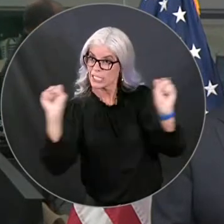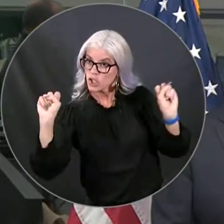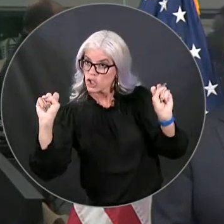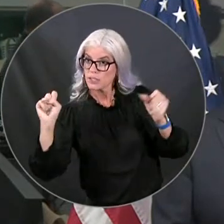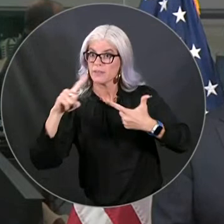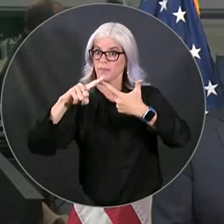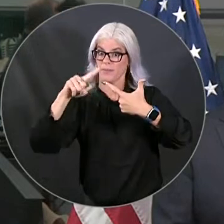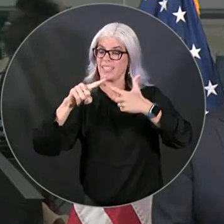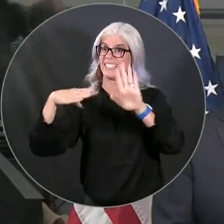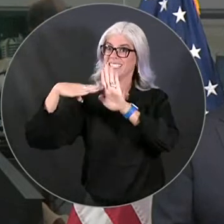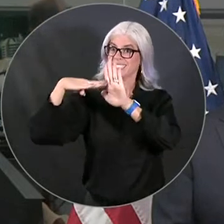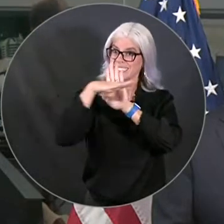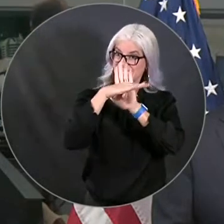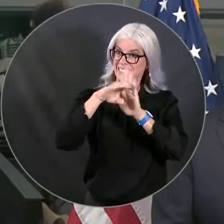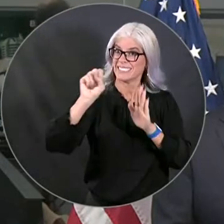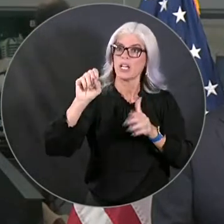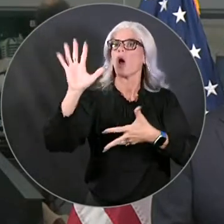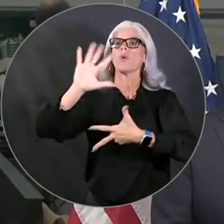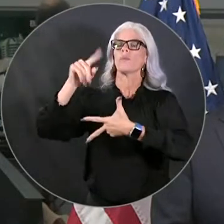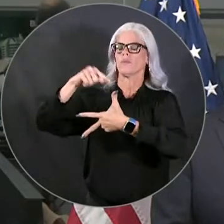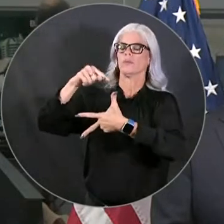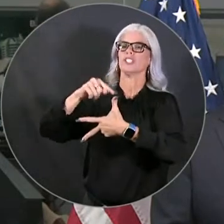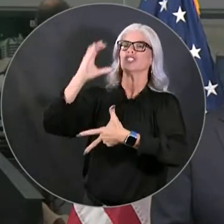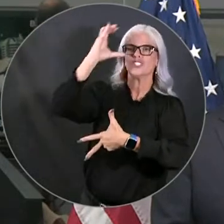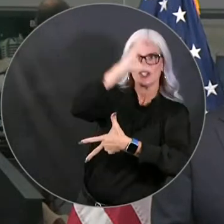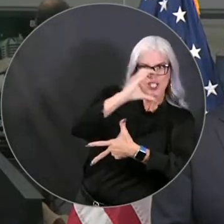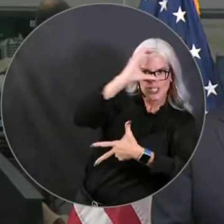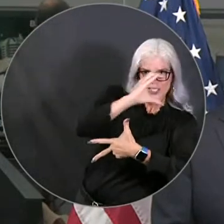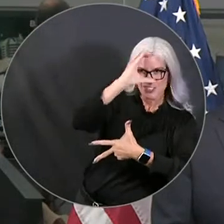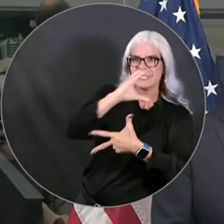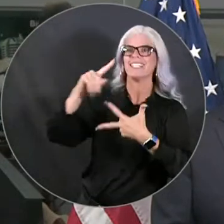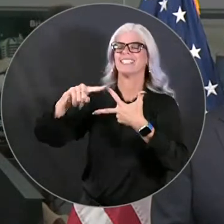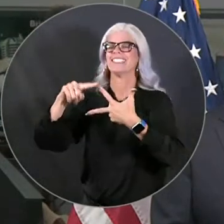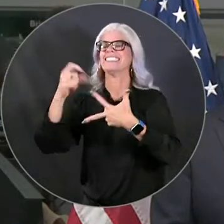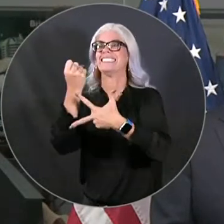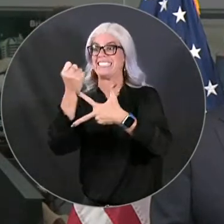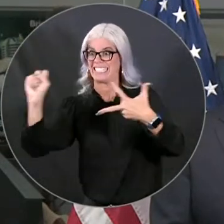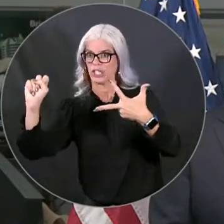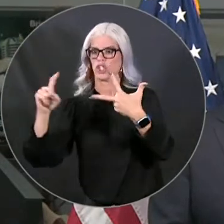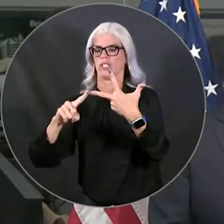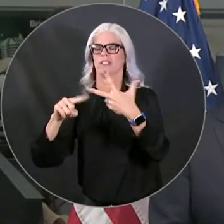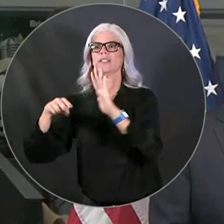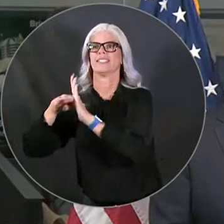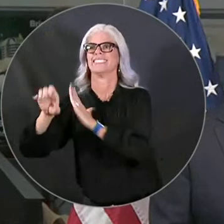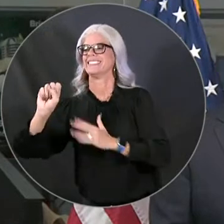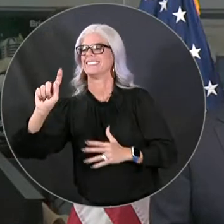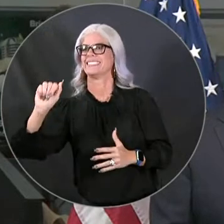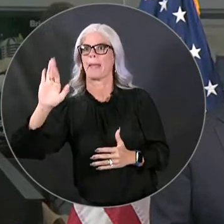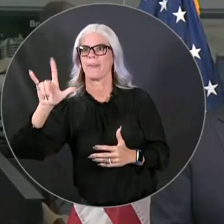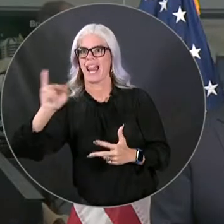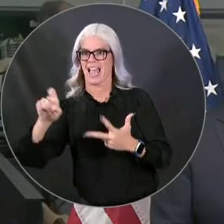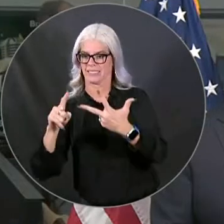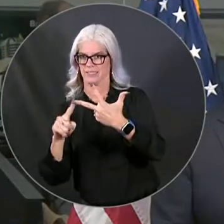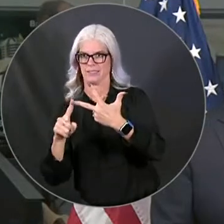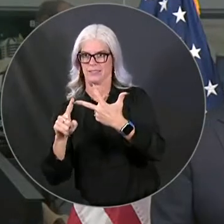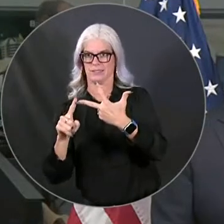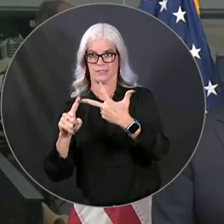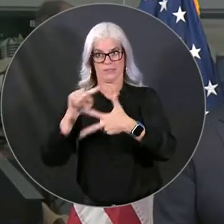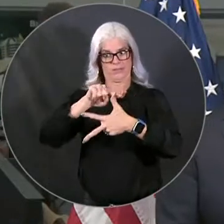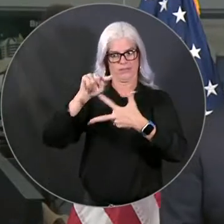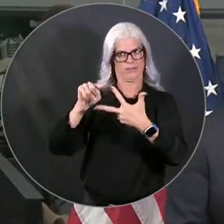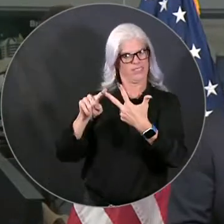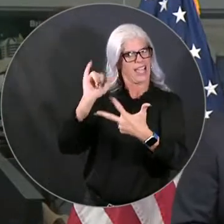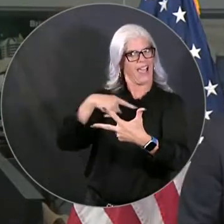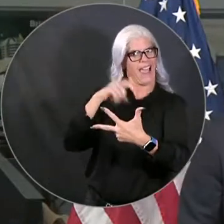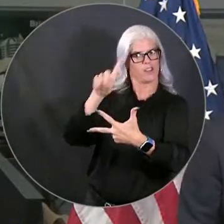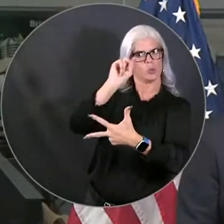search, secure, and stabilize. I want to thank the Governor and the First Lady for their continued leadership and support. They've been here nonstop